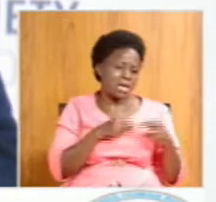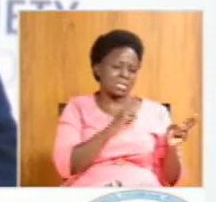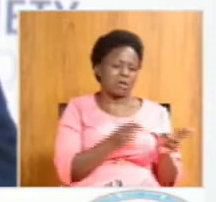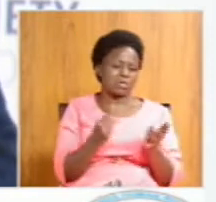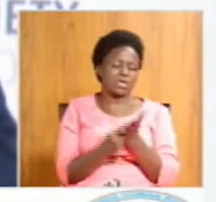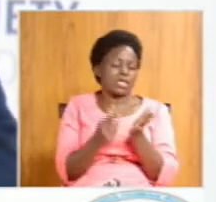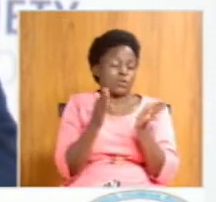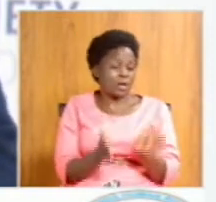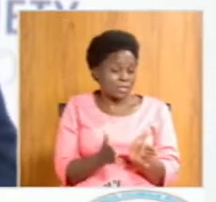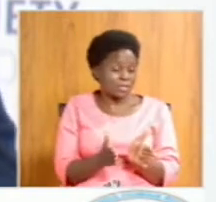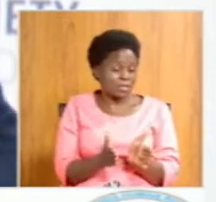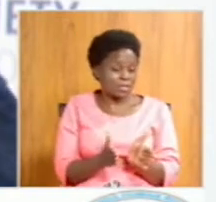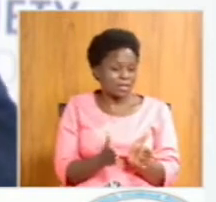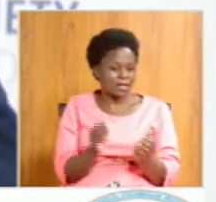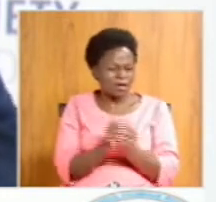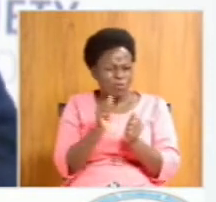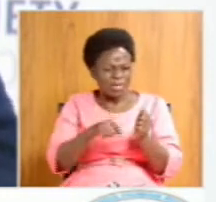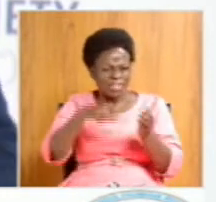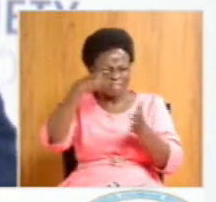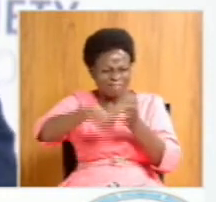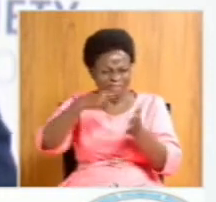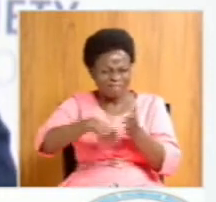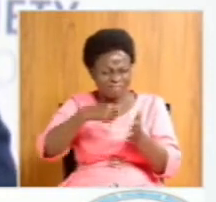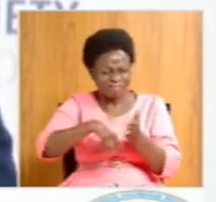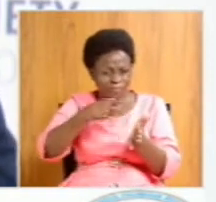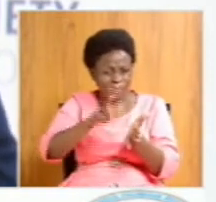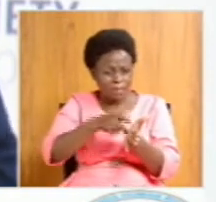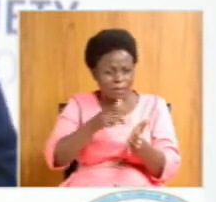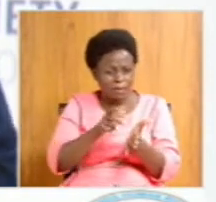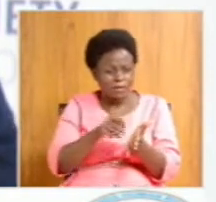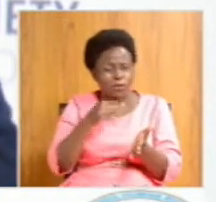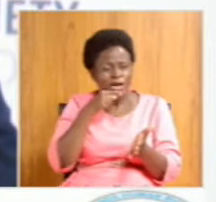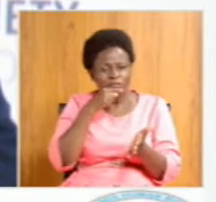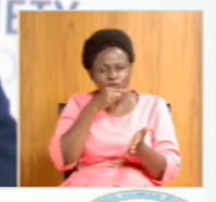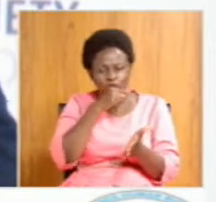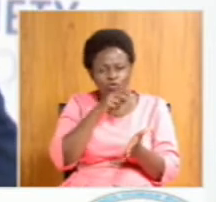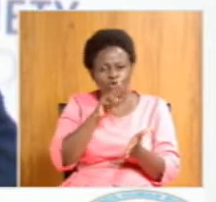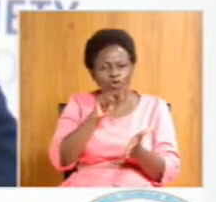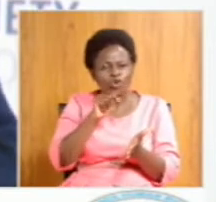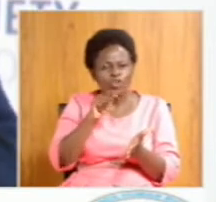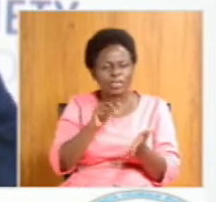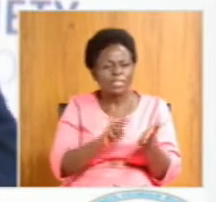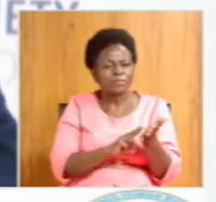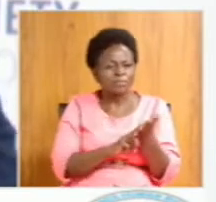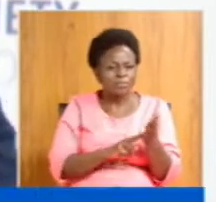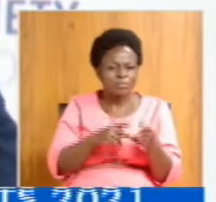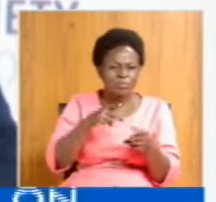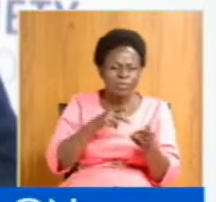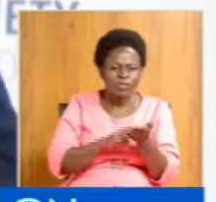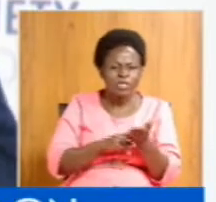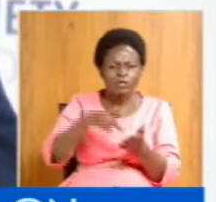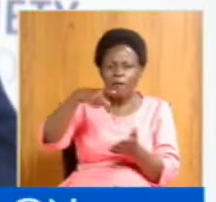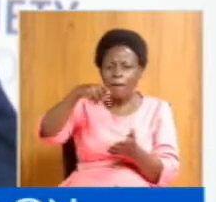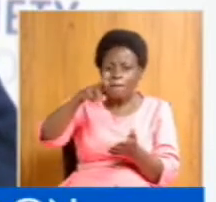within the tariff structure, we have what they call the social units, users of this prepaid system